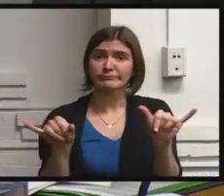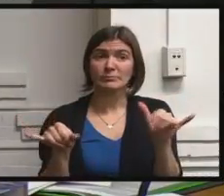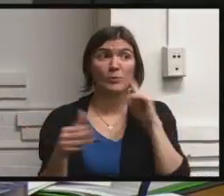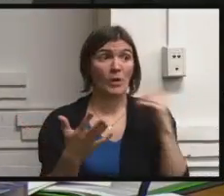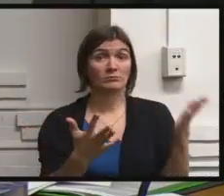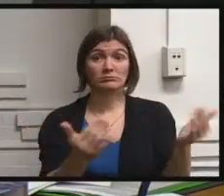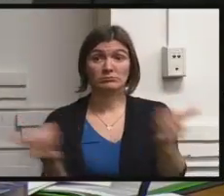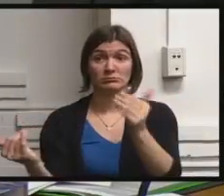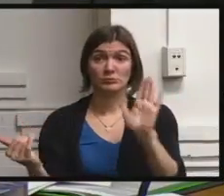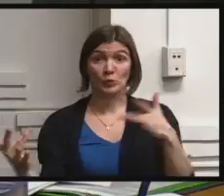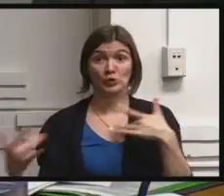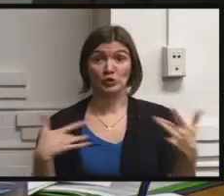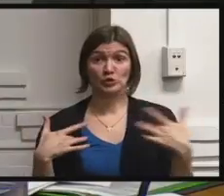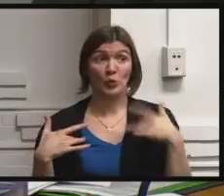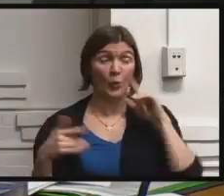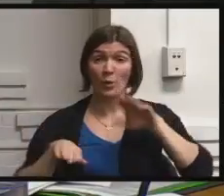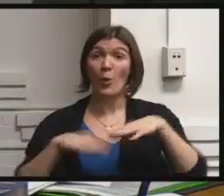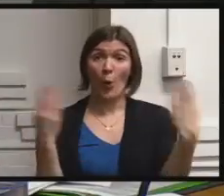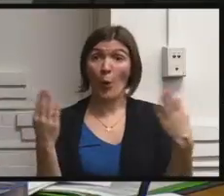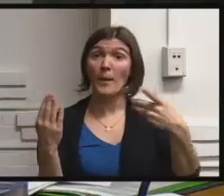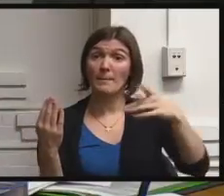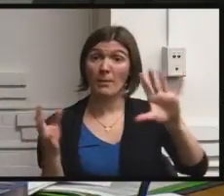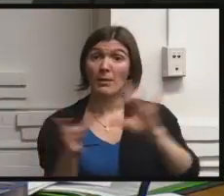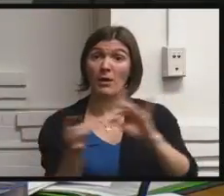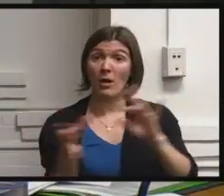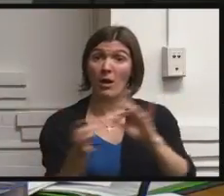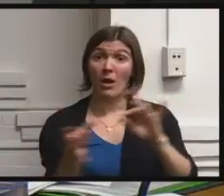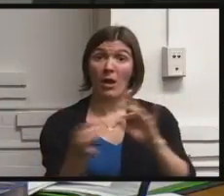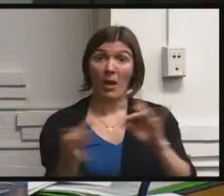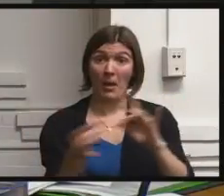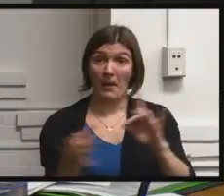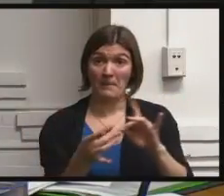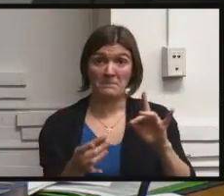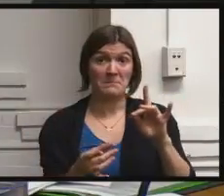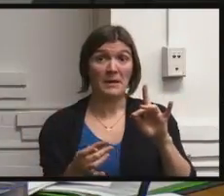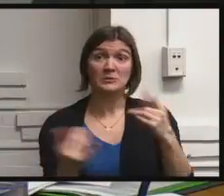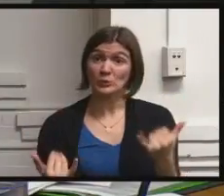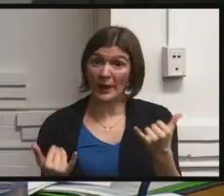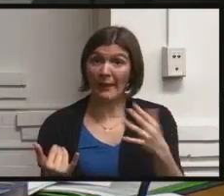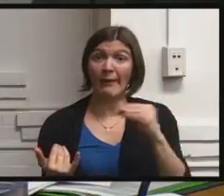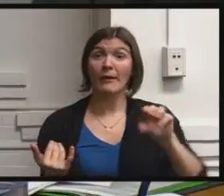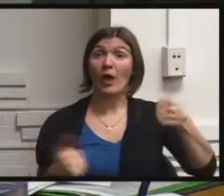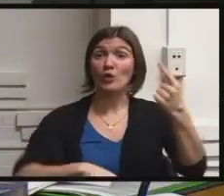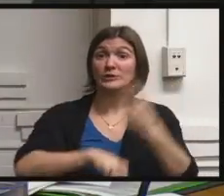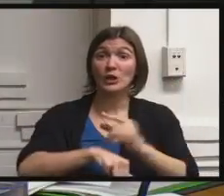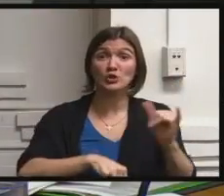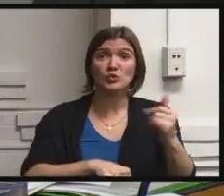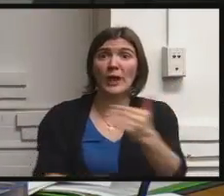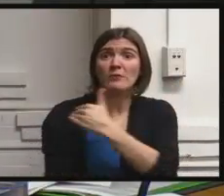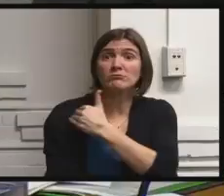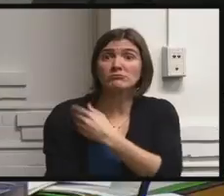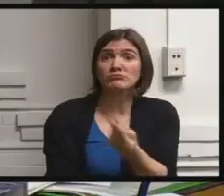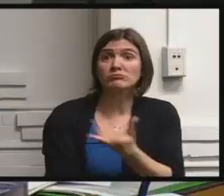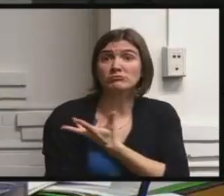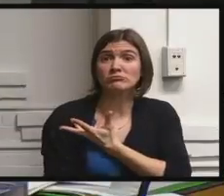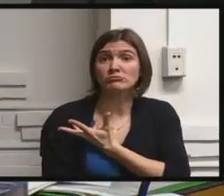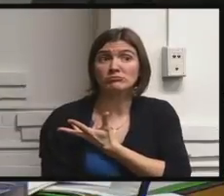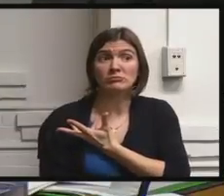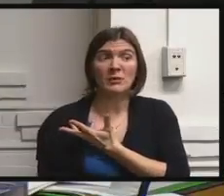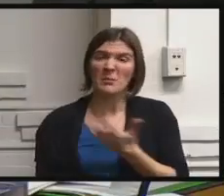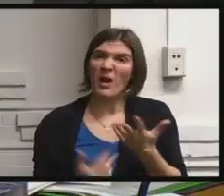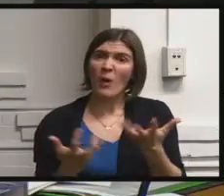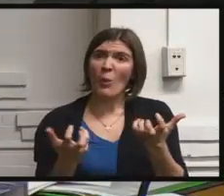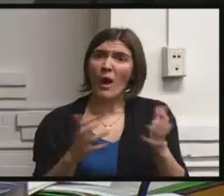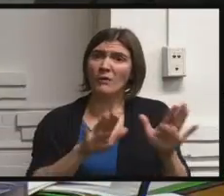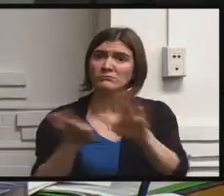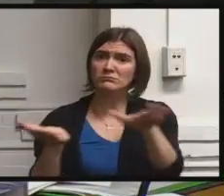issues. We will take comments about those issues at a later date as well, if anybody wants to make them. But we wanted